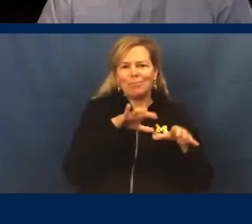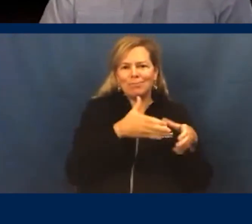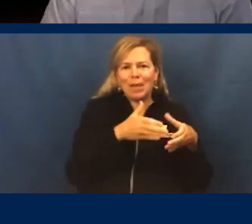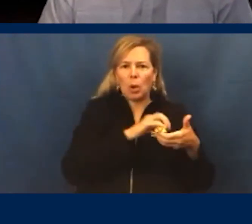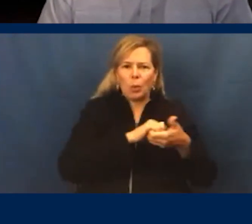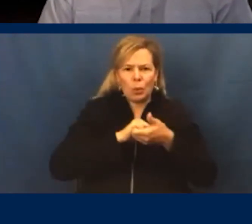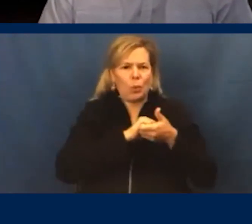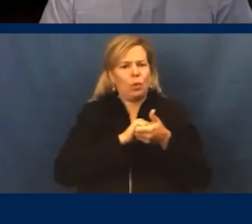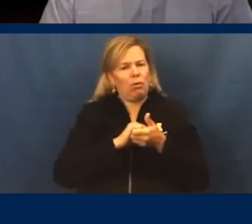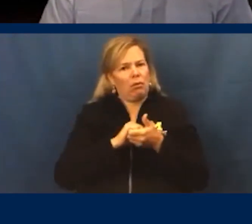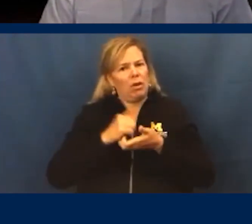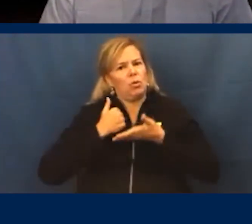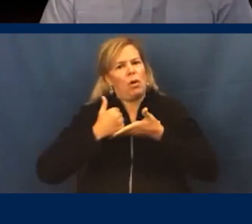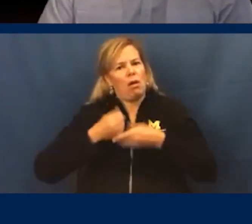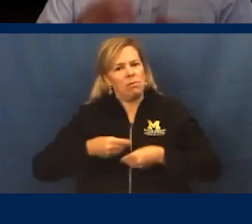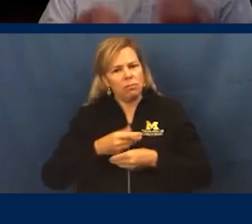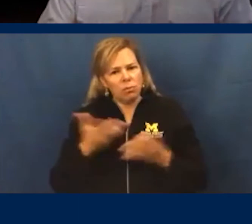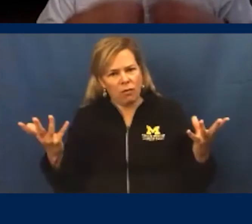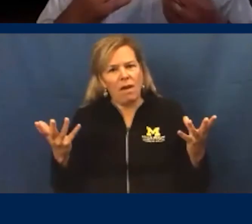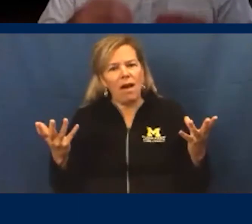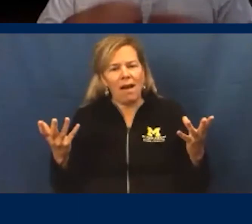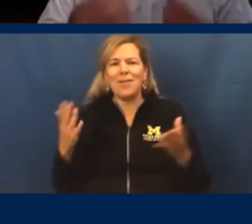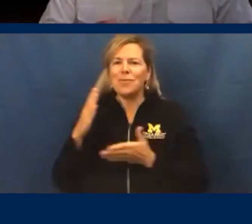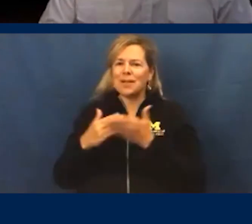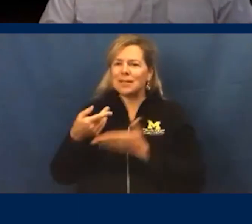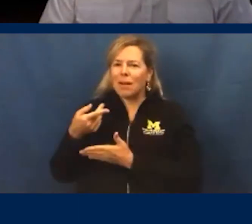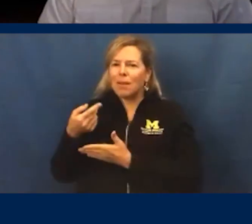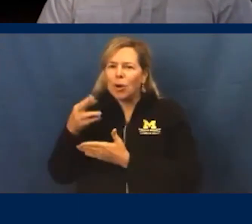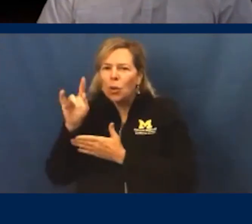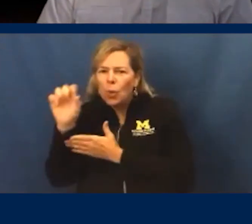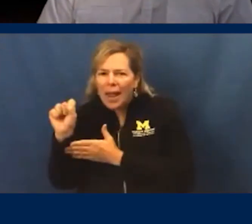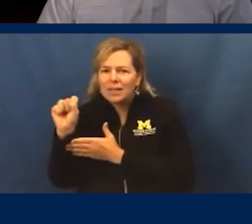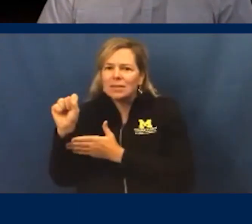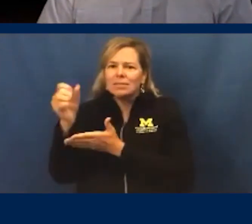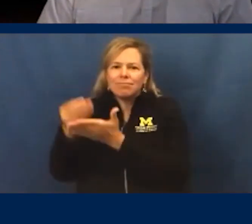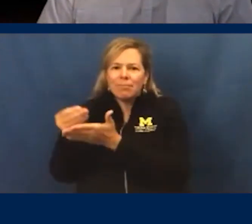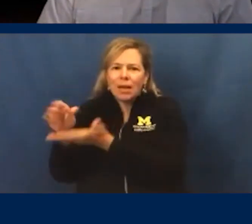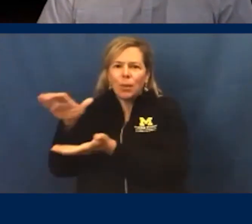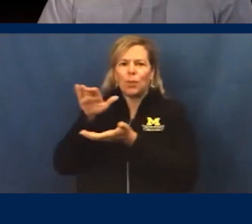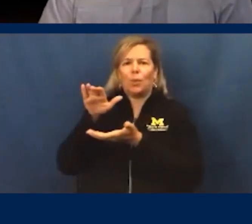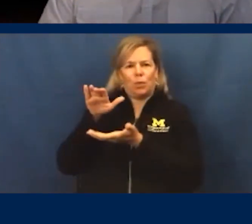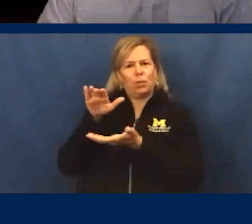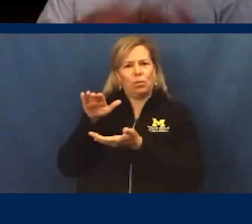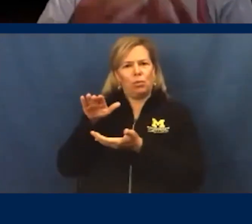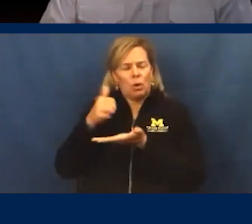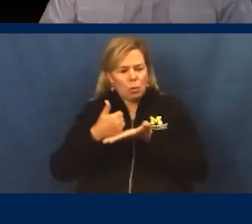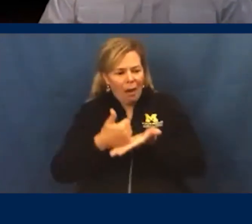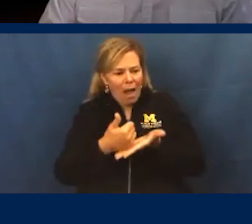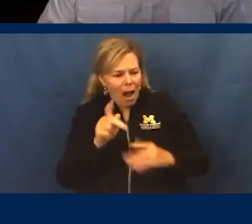as well as provide, there were some grants and things that were provided to help people with